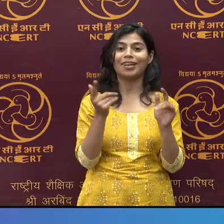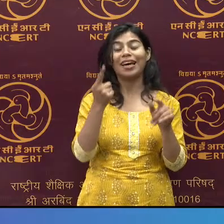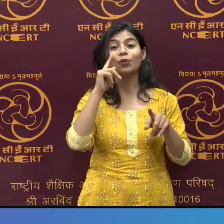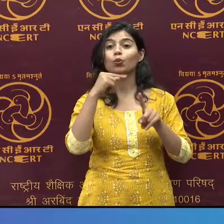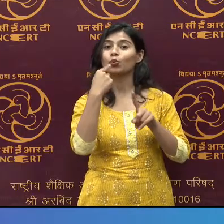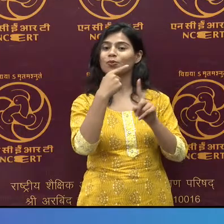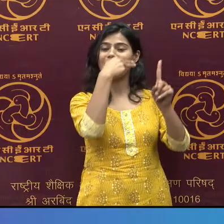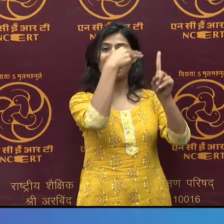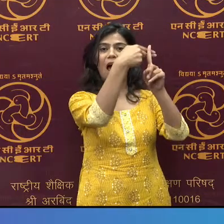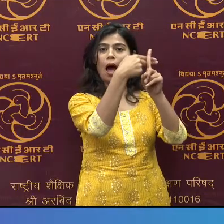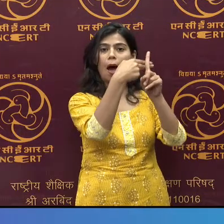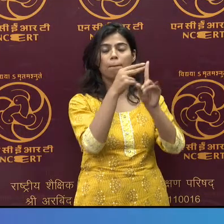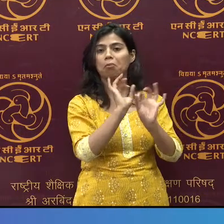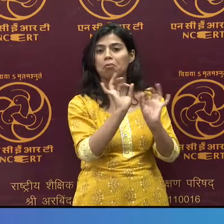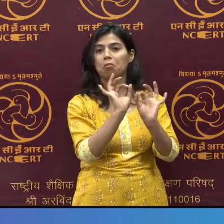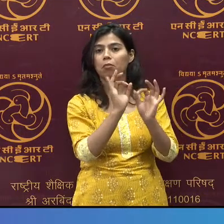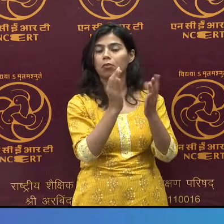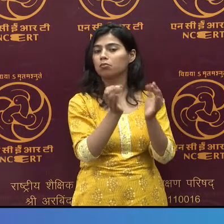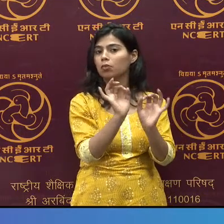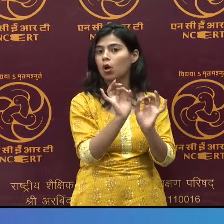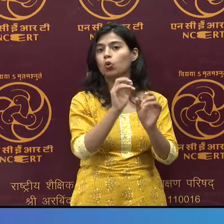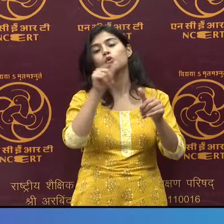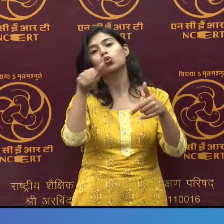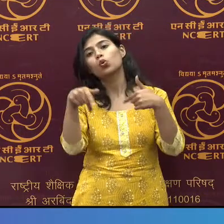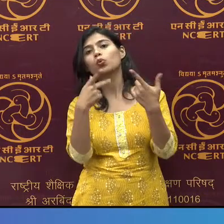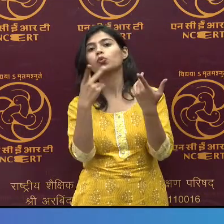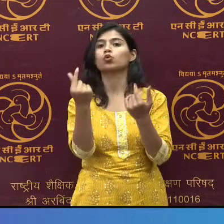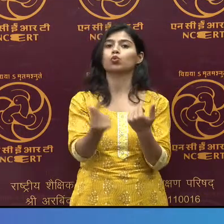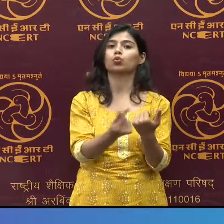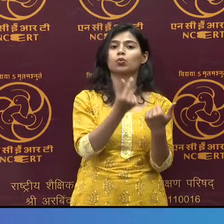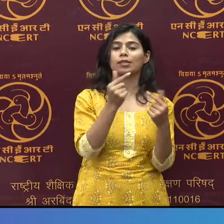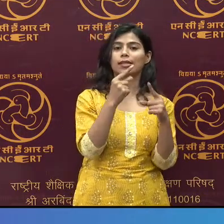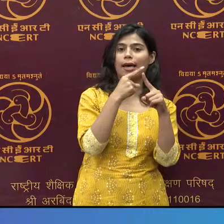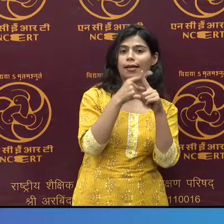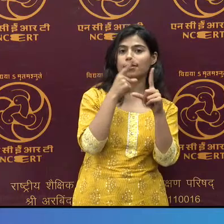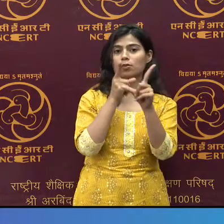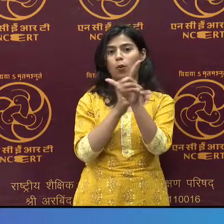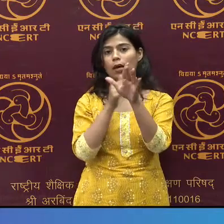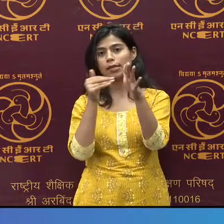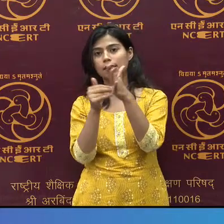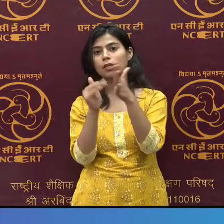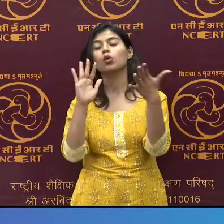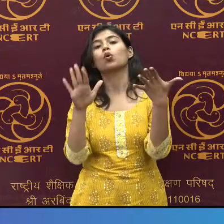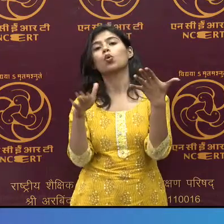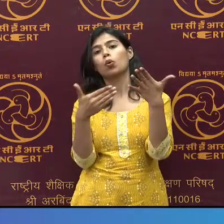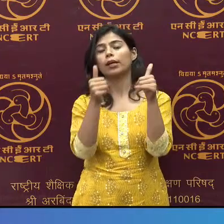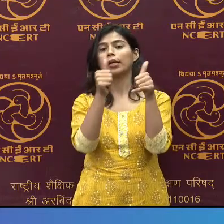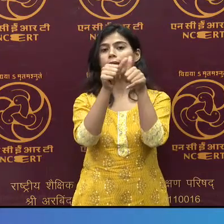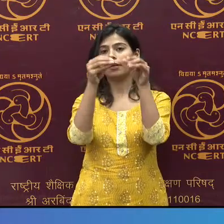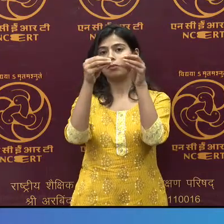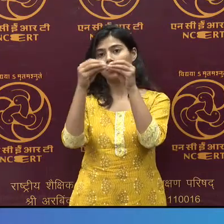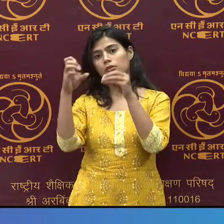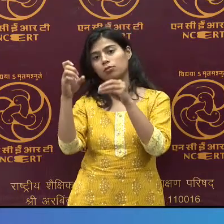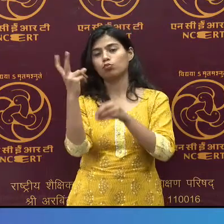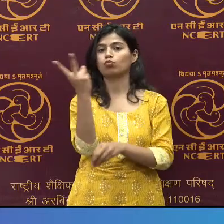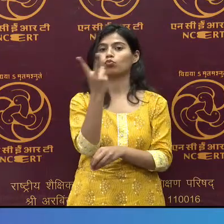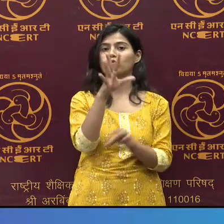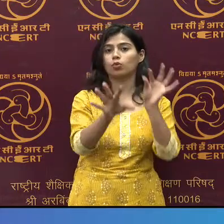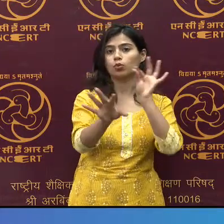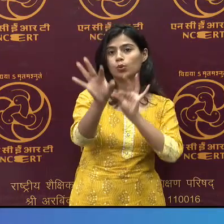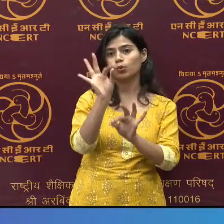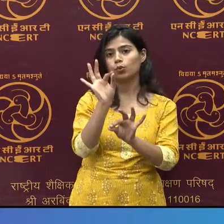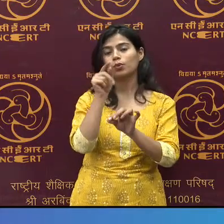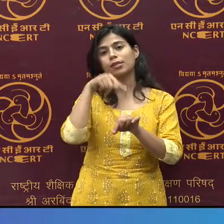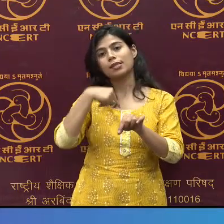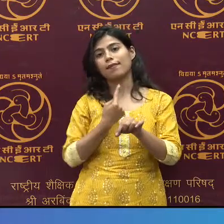12 student, because you are a class 12 student, you are attempting it in the question paper, in the class 12th